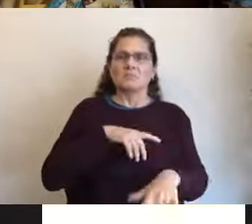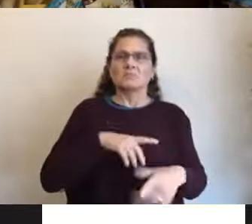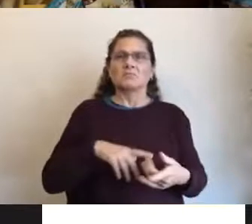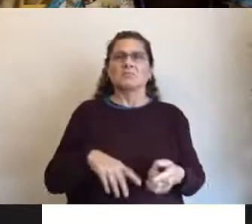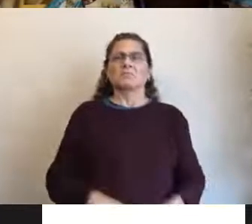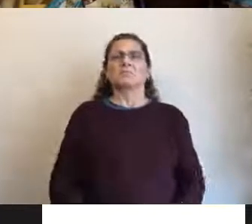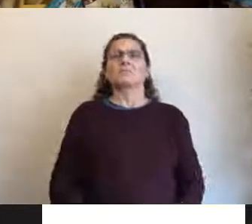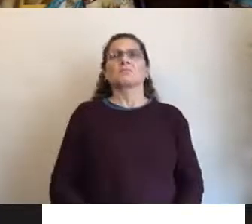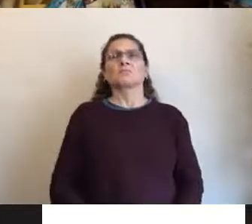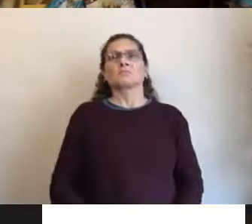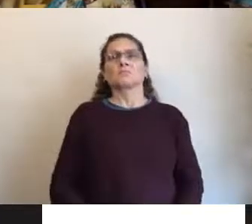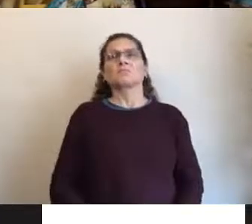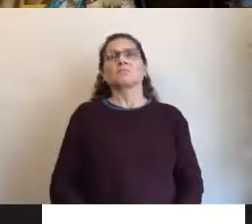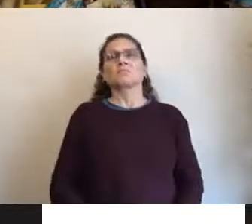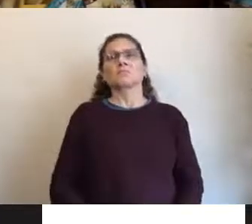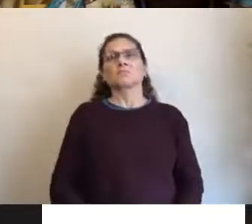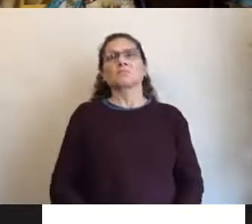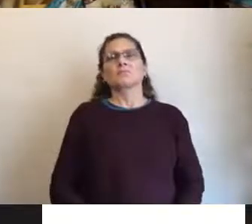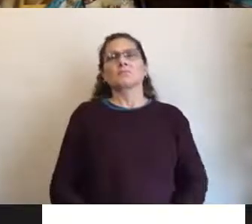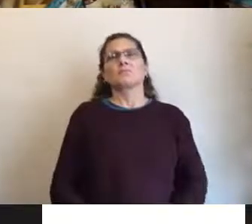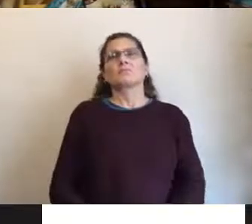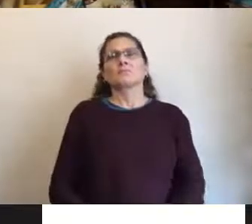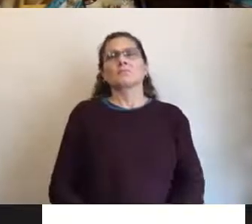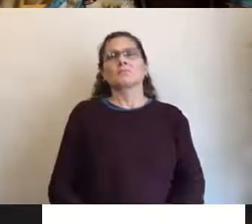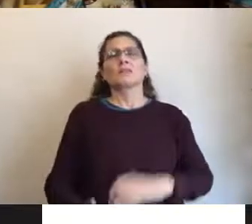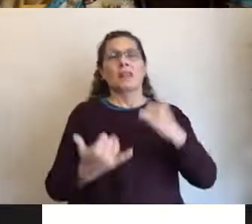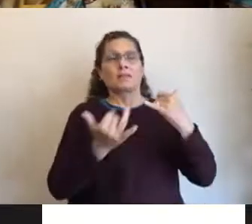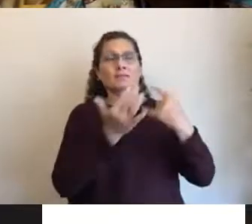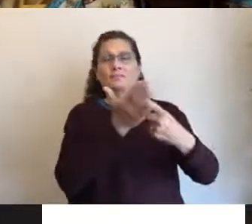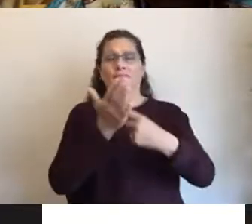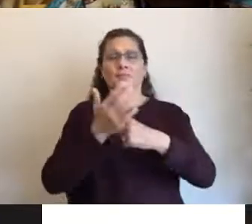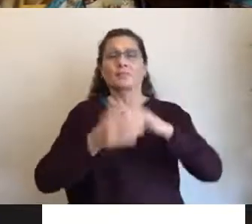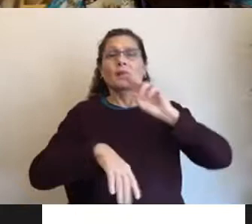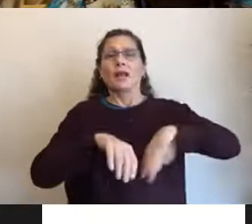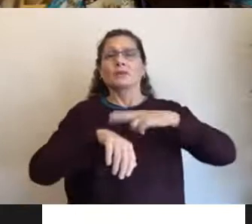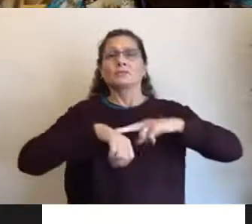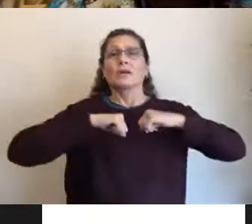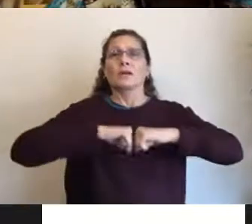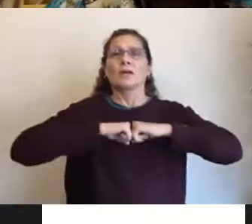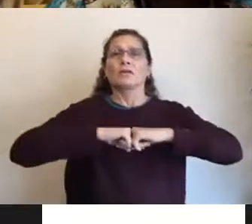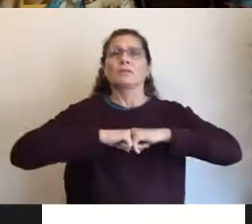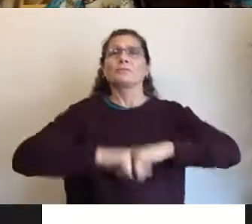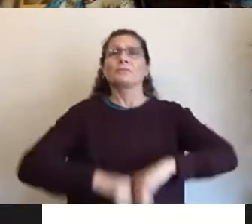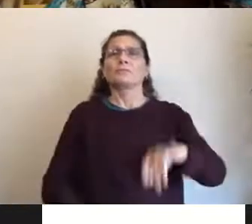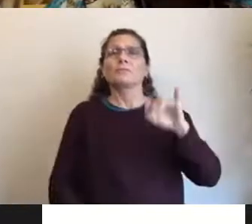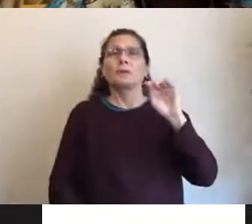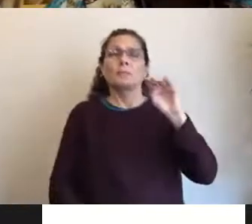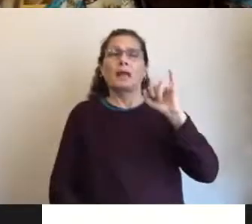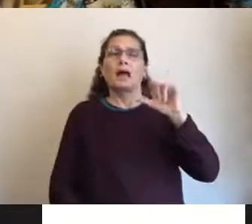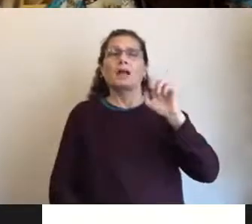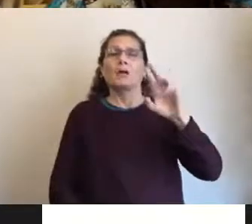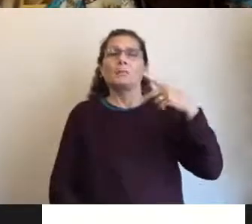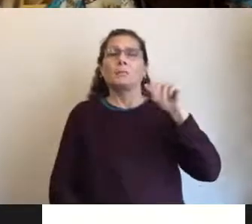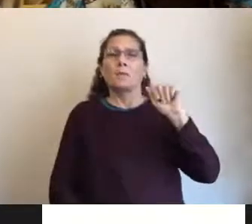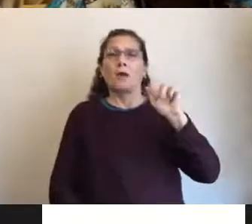Guard, particularly at Miller Park. We would not be able to have tested the number of tests that